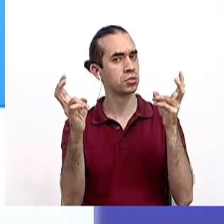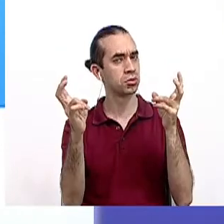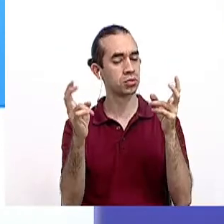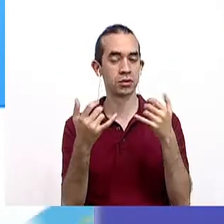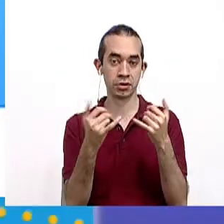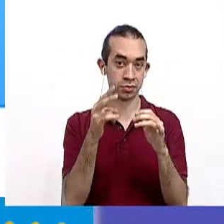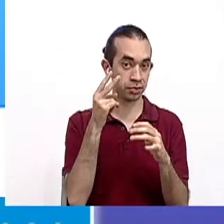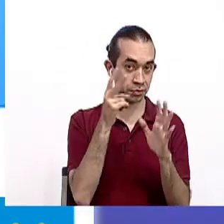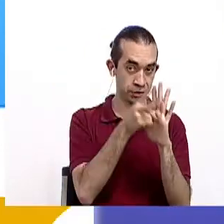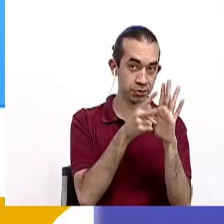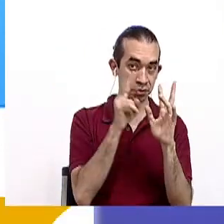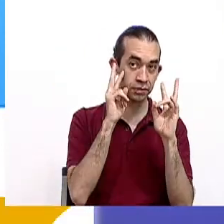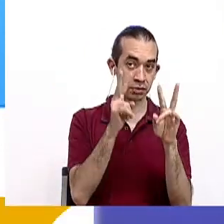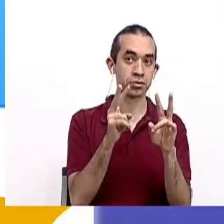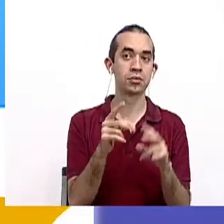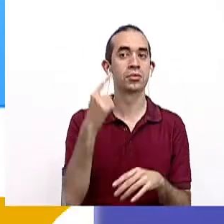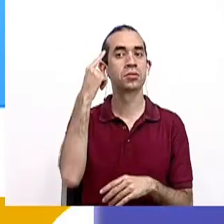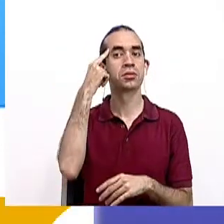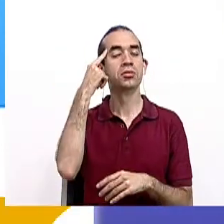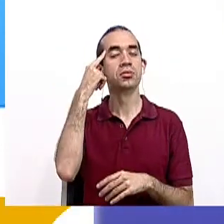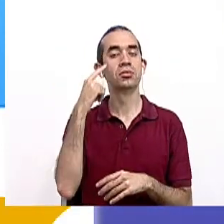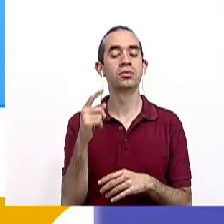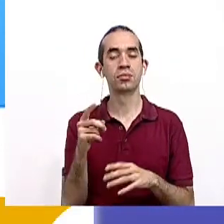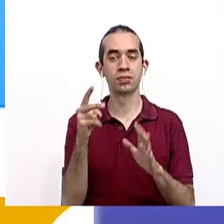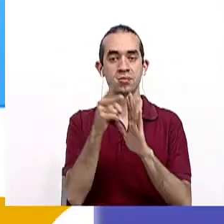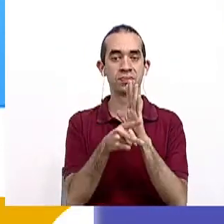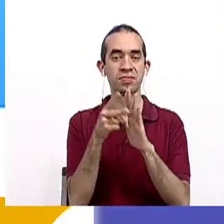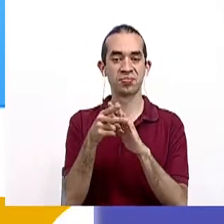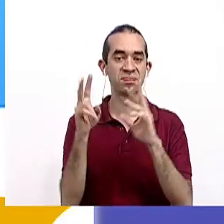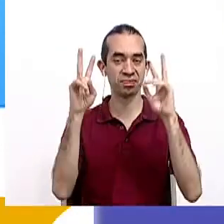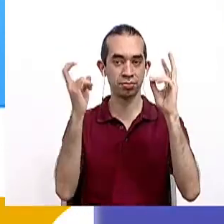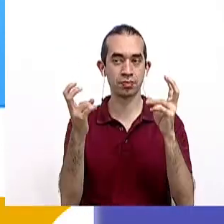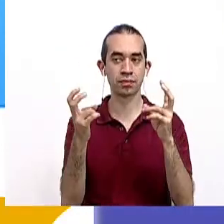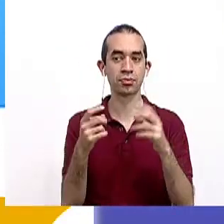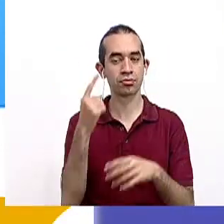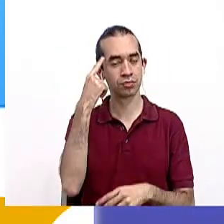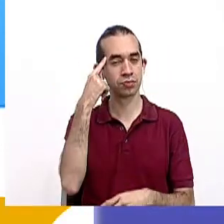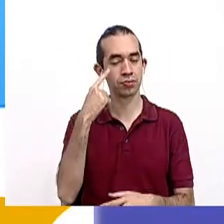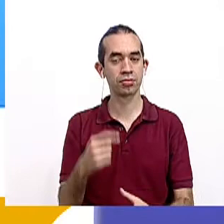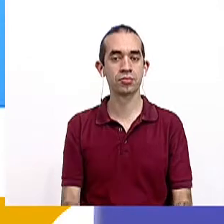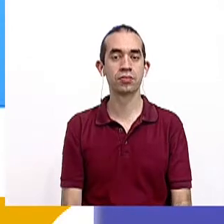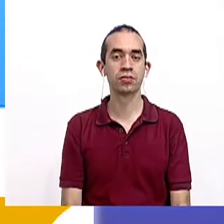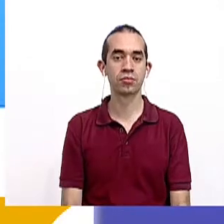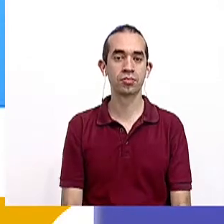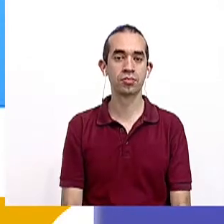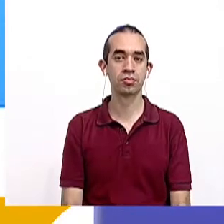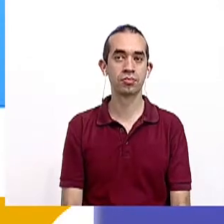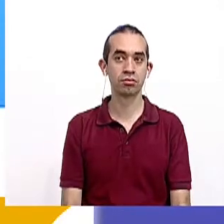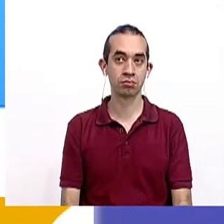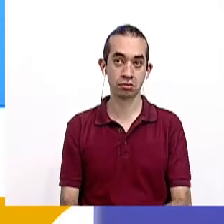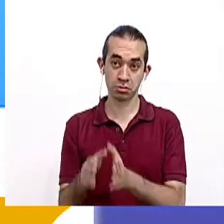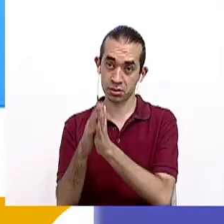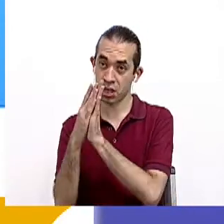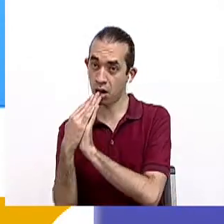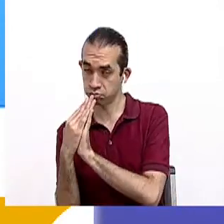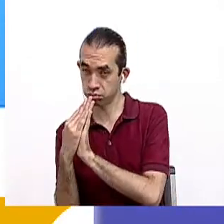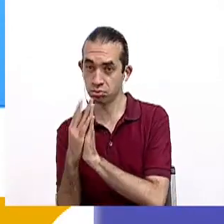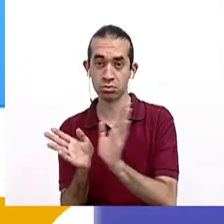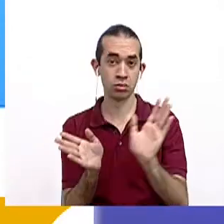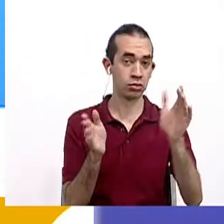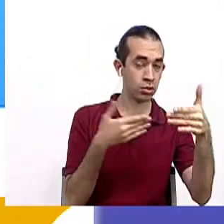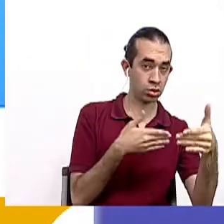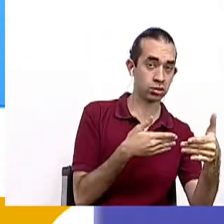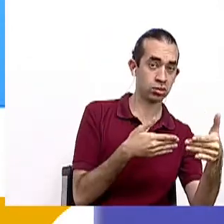video. So what do you think the video is about? Think about that. Will it be about sandwiches or about